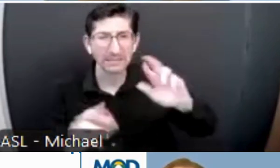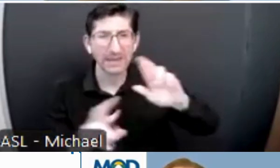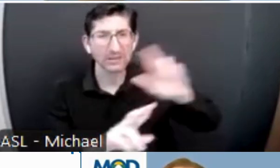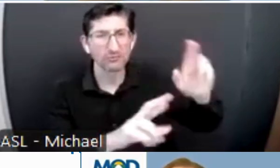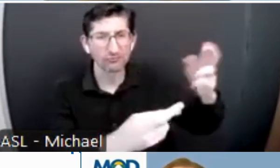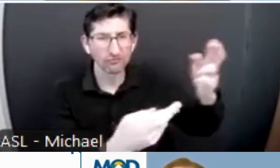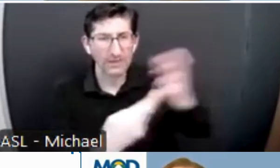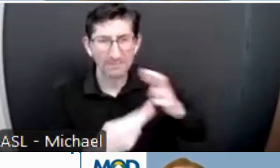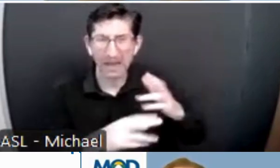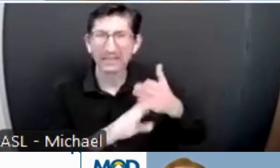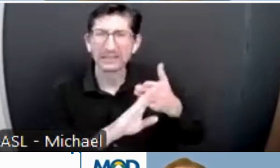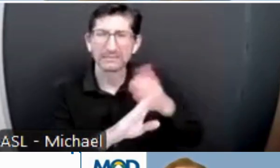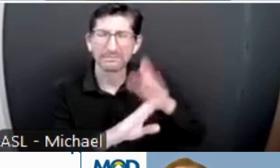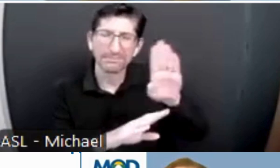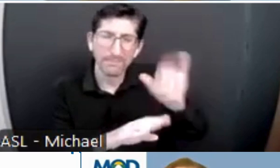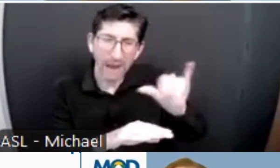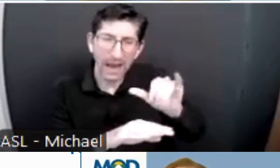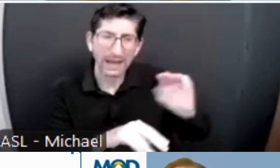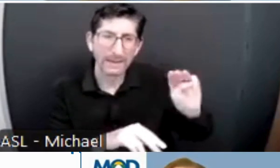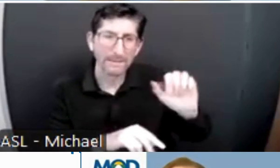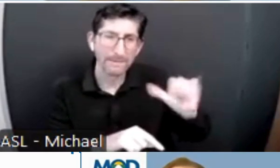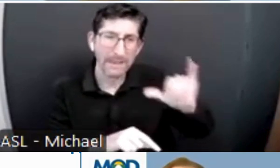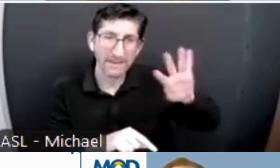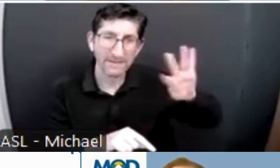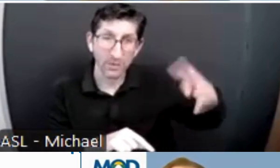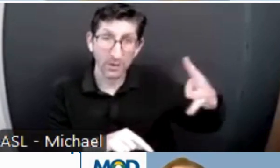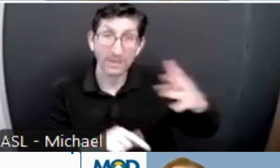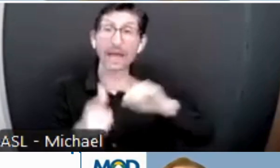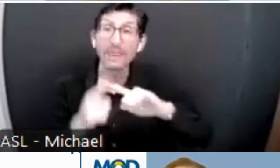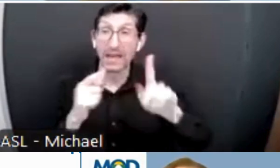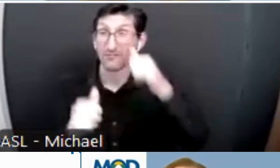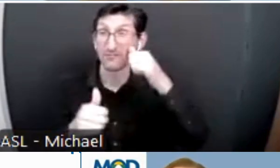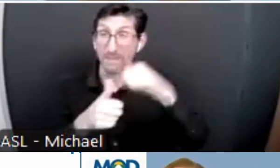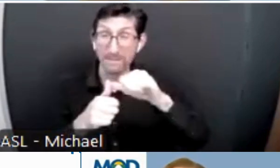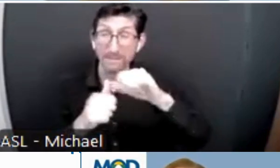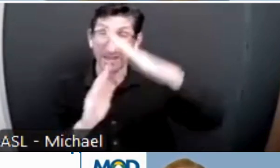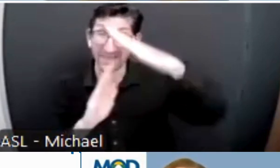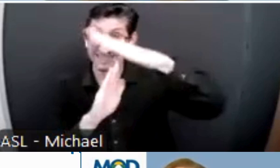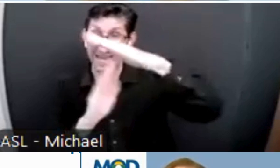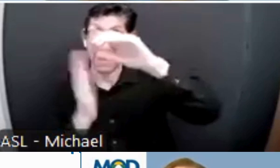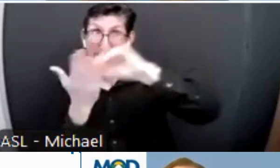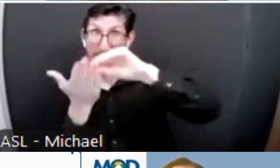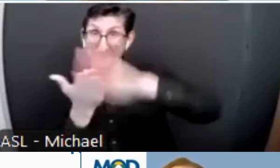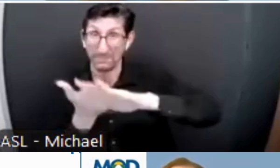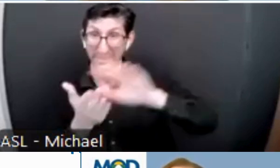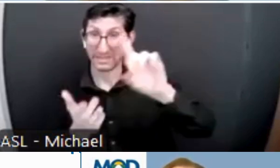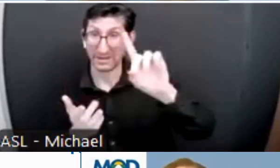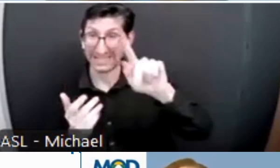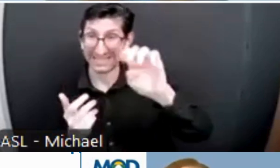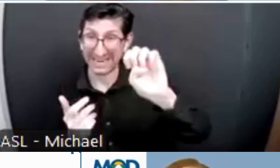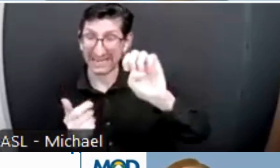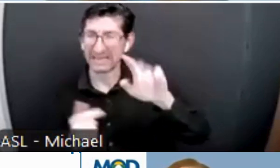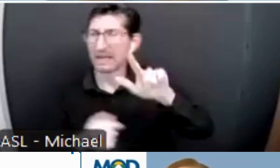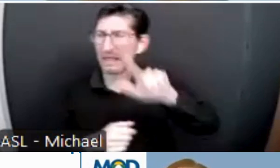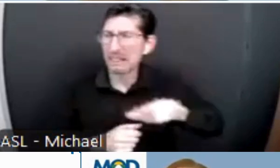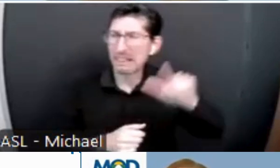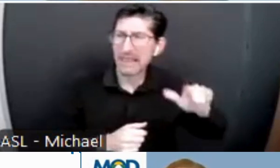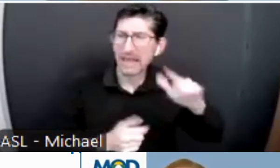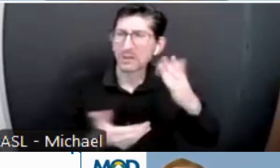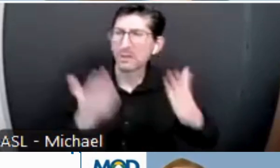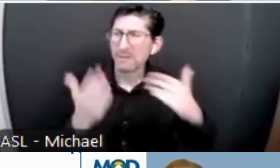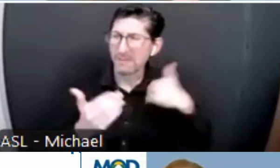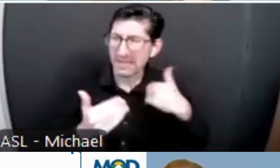your basics. If it's a letter, add a date at the top. Your landlord may have multiple properties, so it might be helpful to put your address